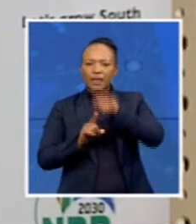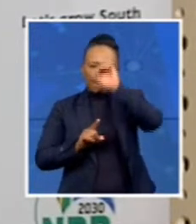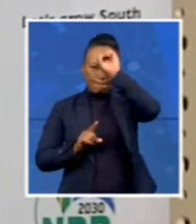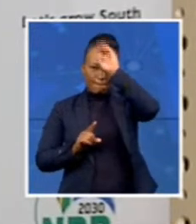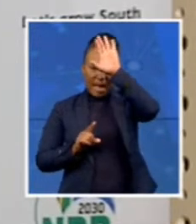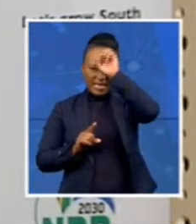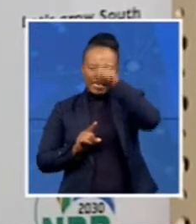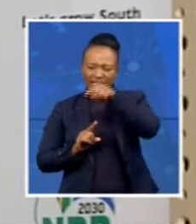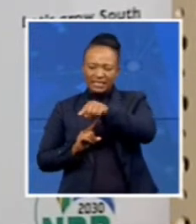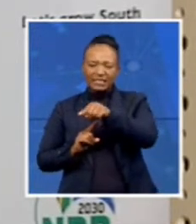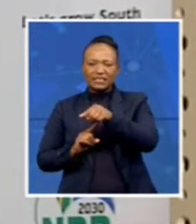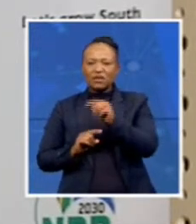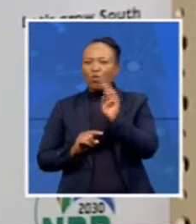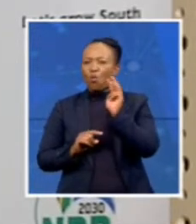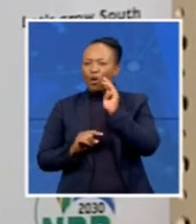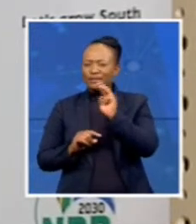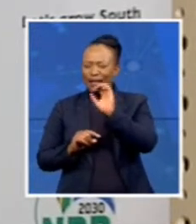Africa.